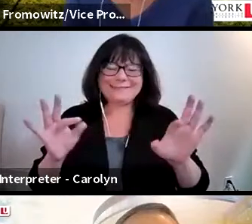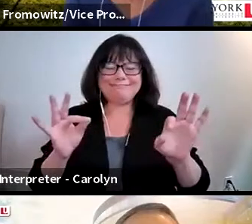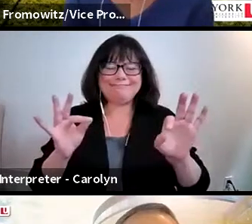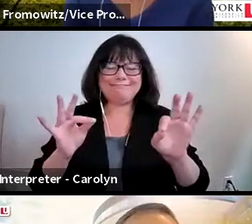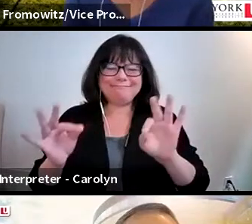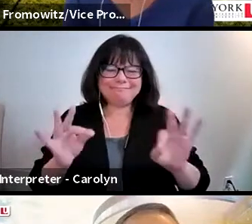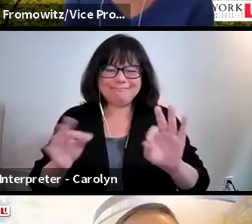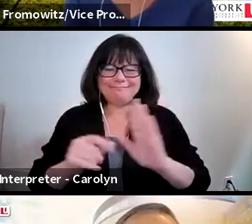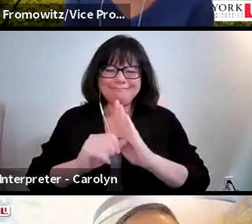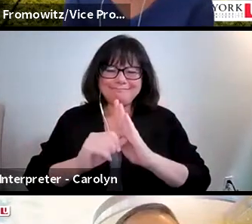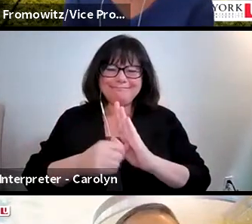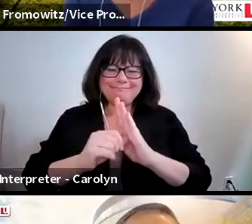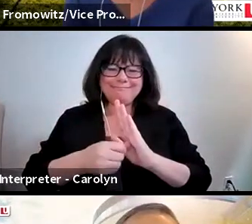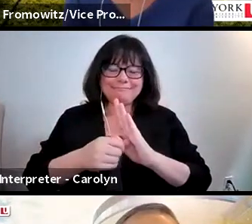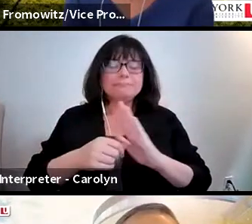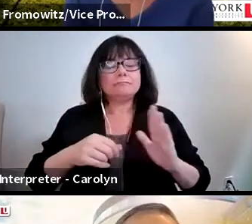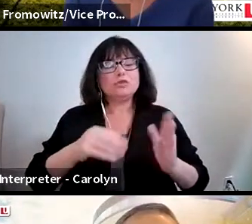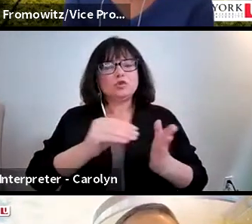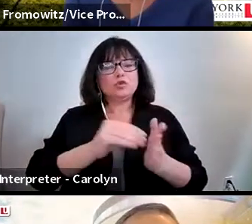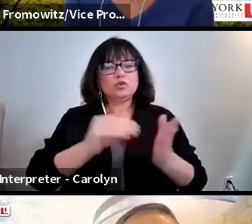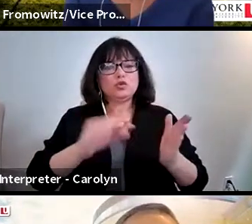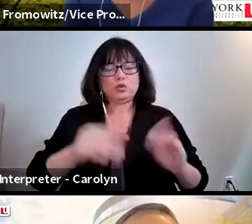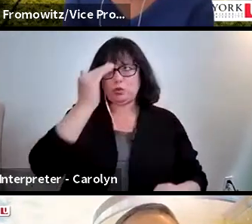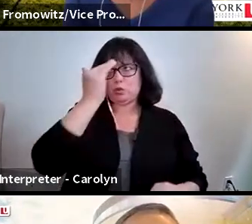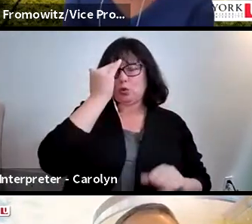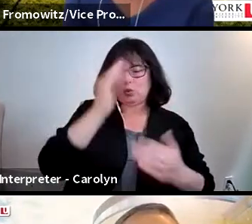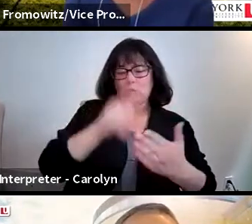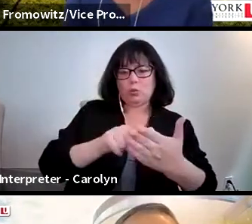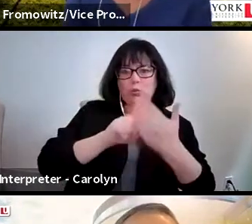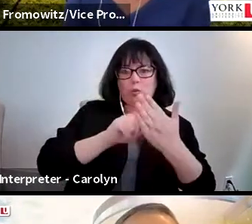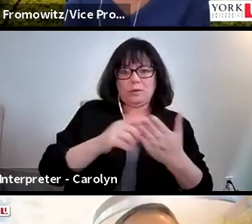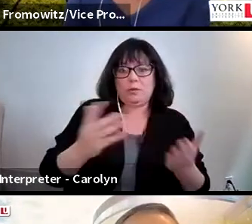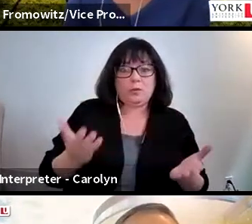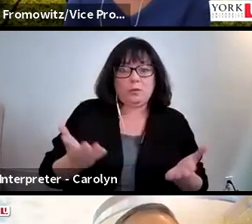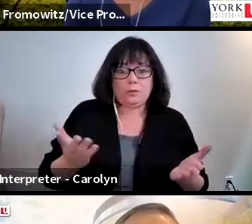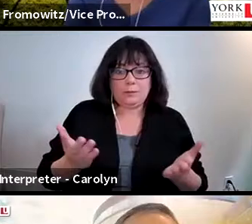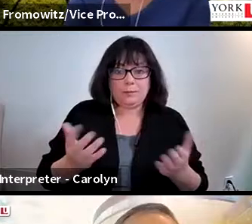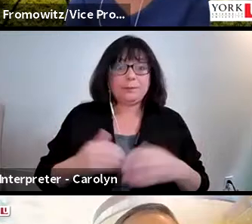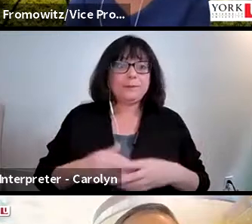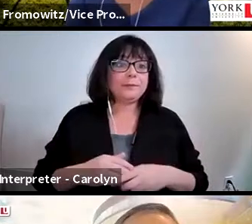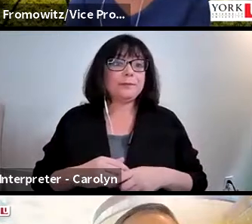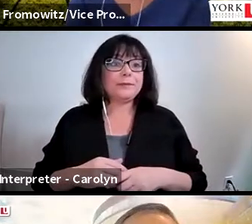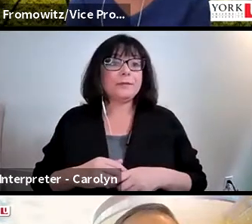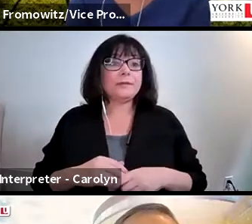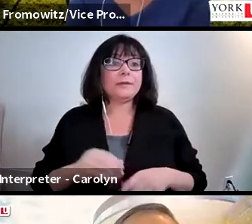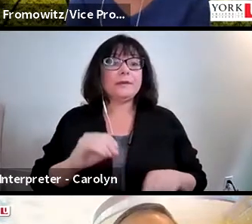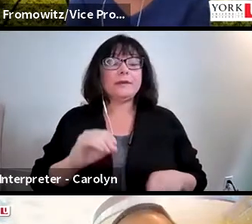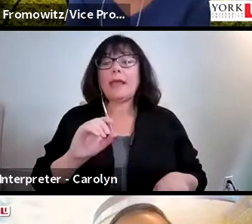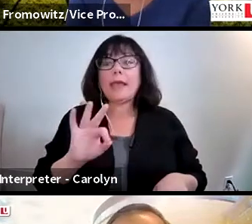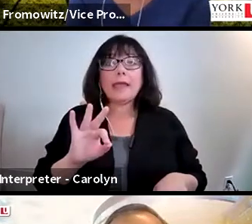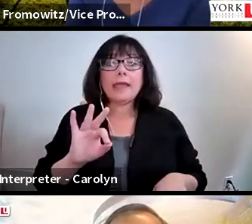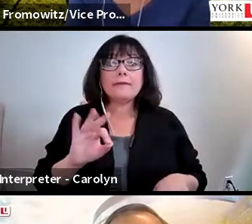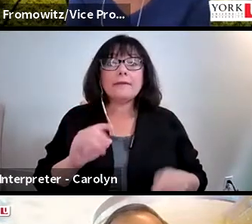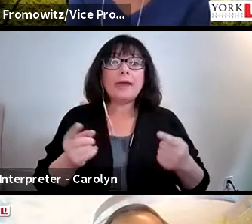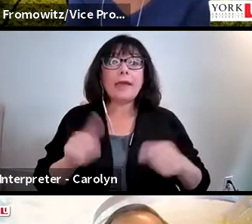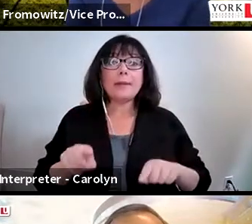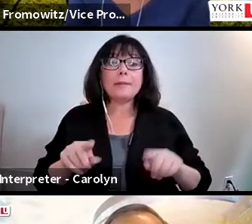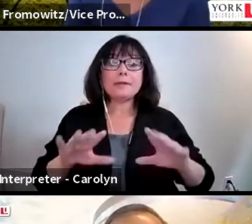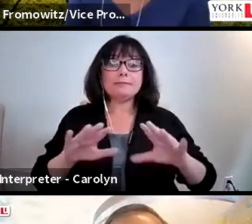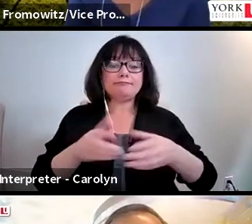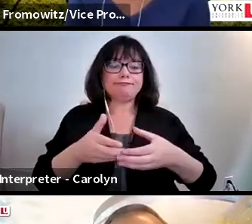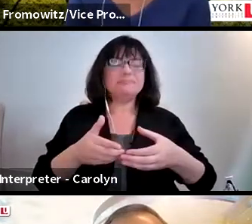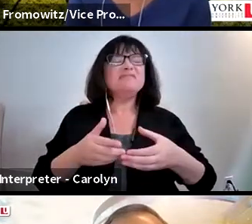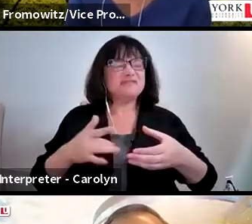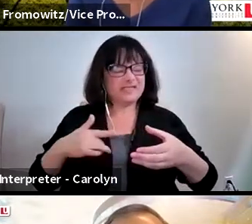are. What happens if one of the students in the group has symptoms,